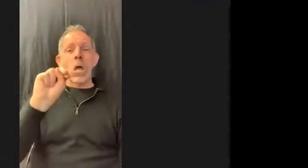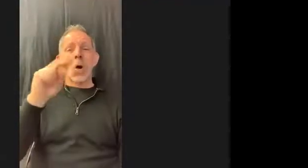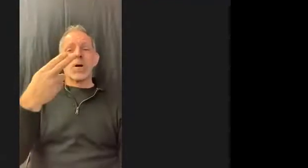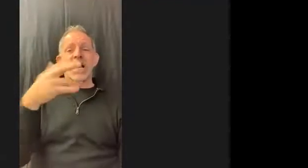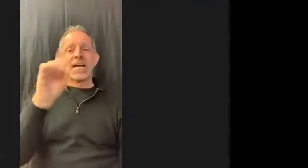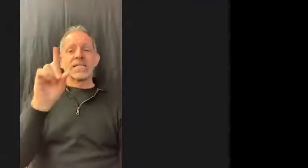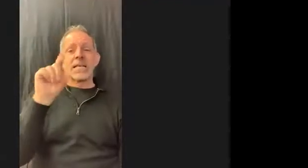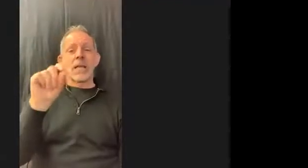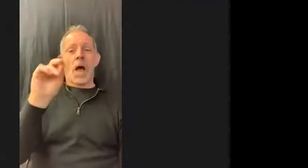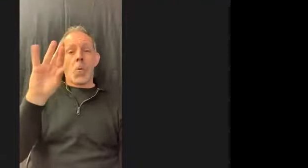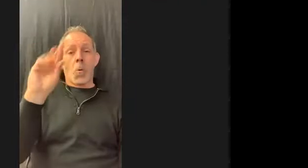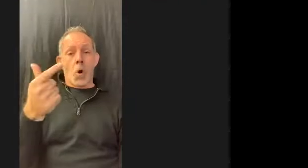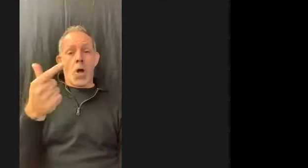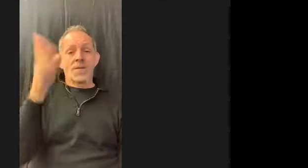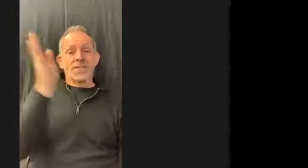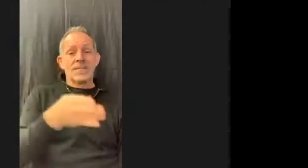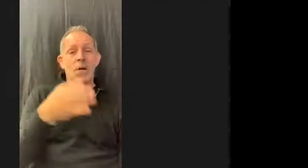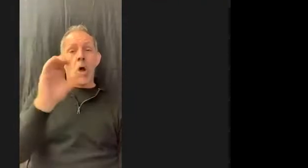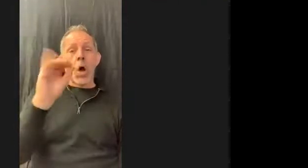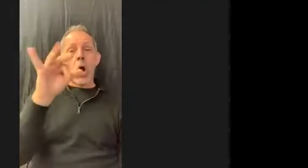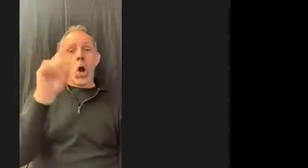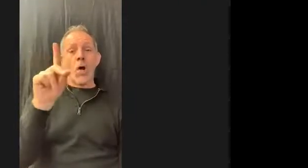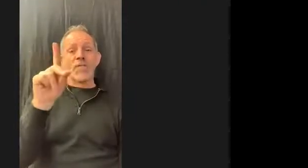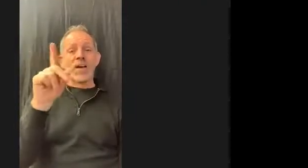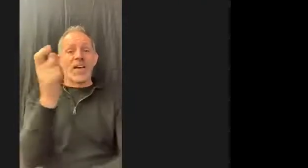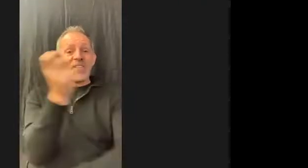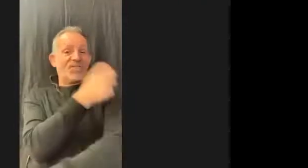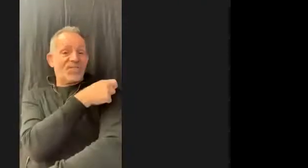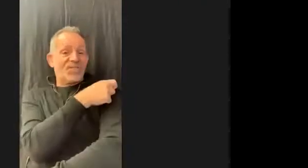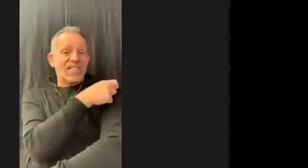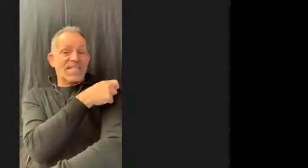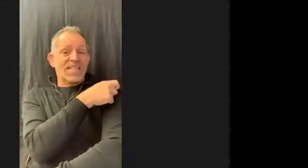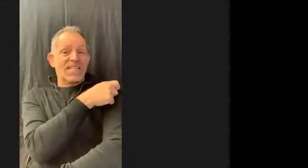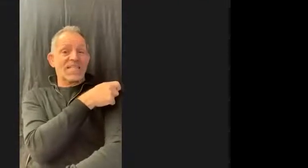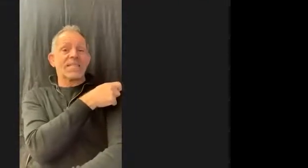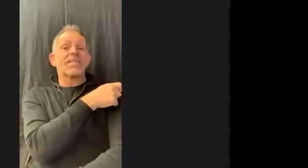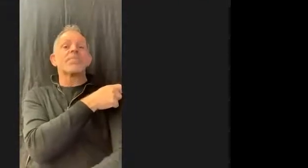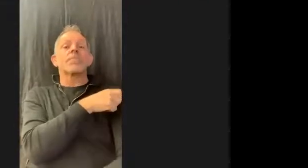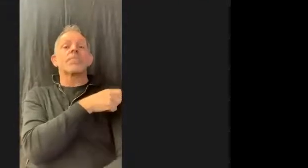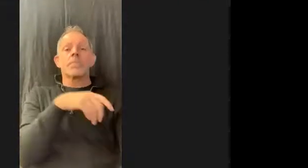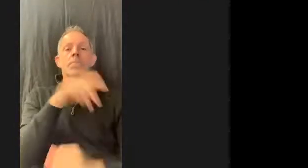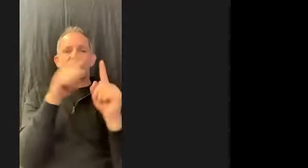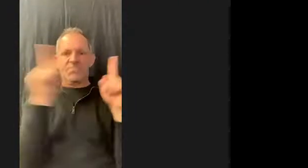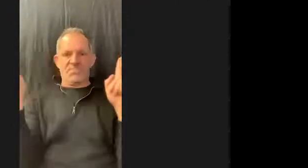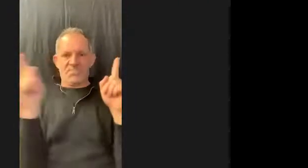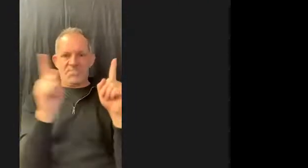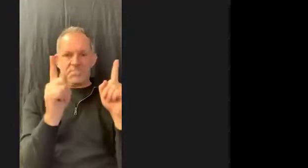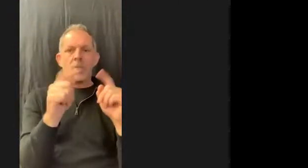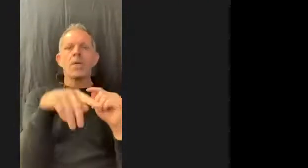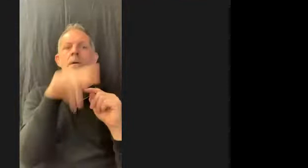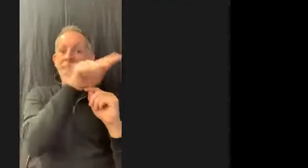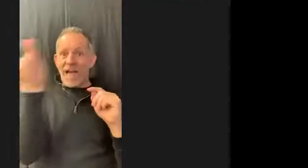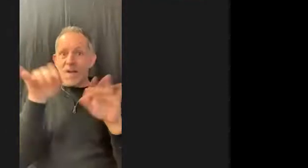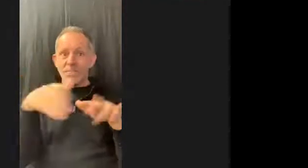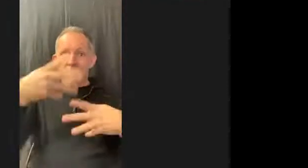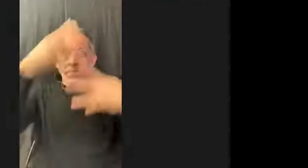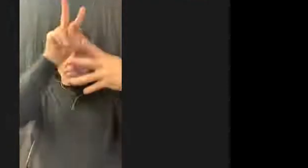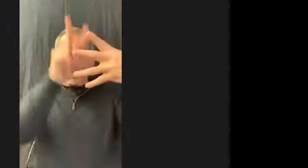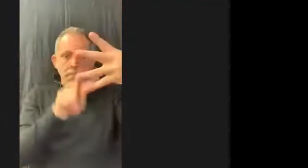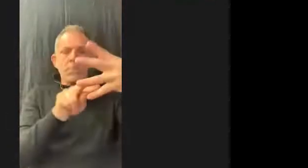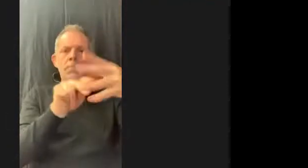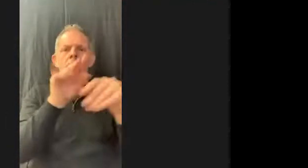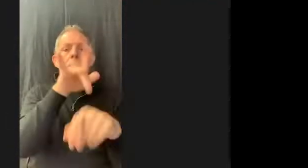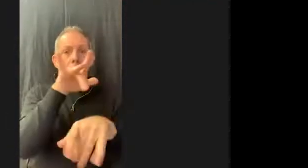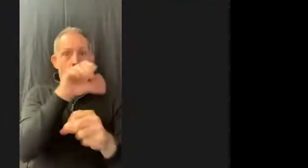snohd.org/COVID vaccine, all one word, to register. And first, second, and third, and